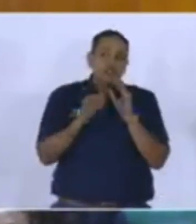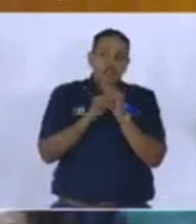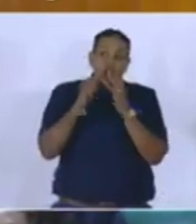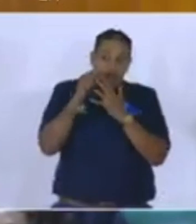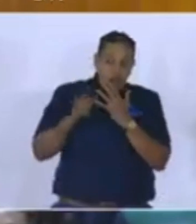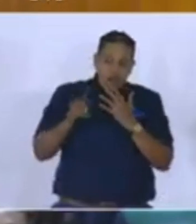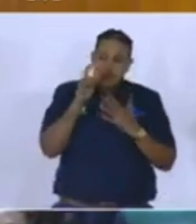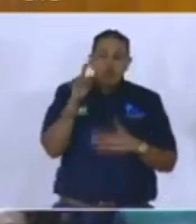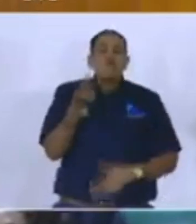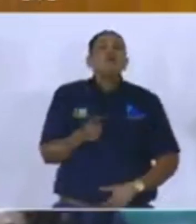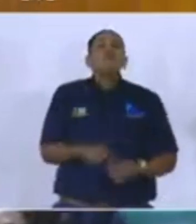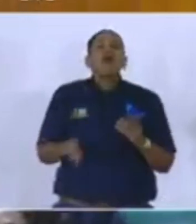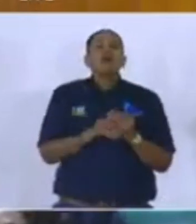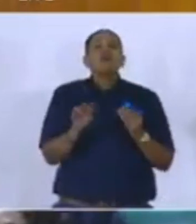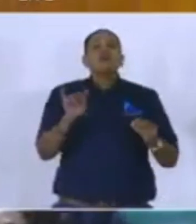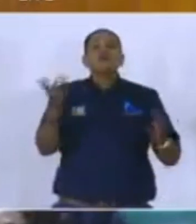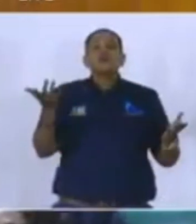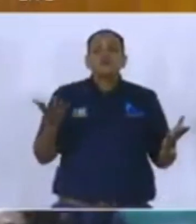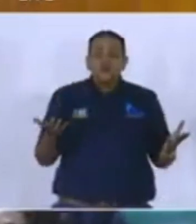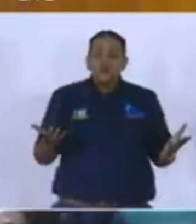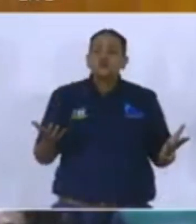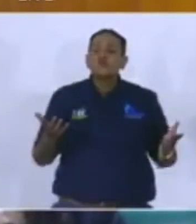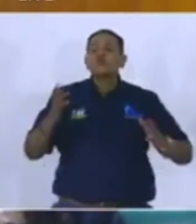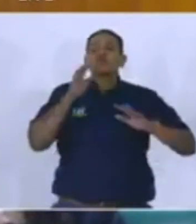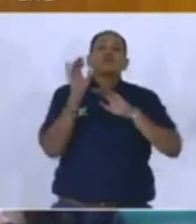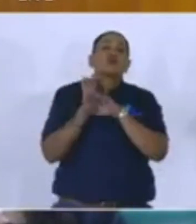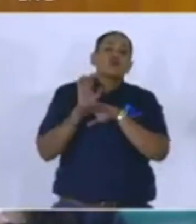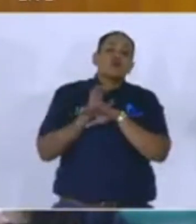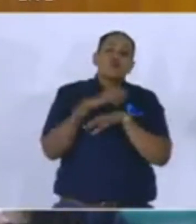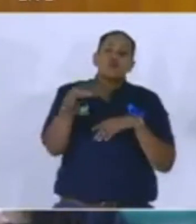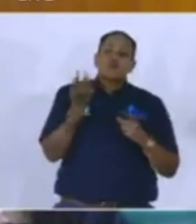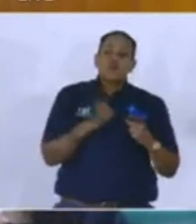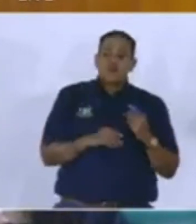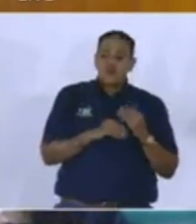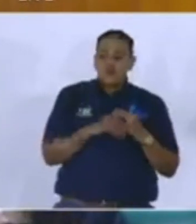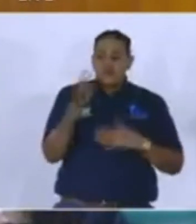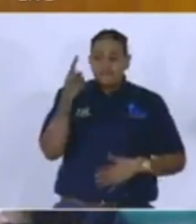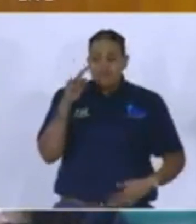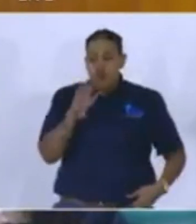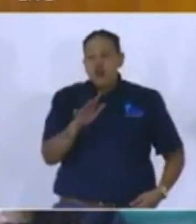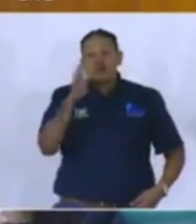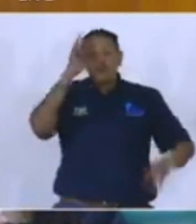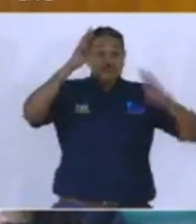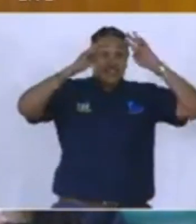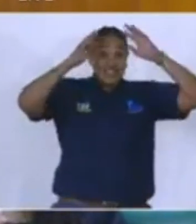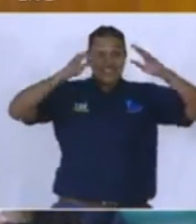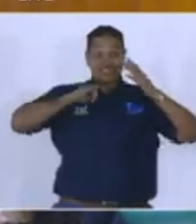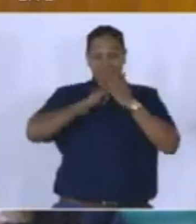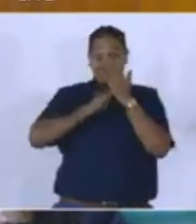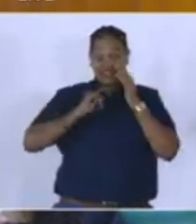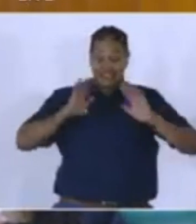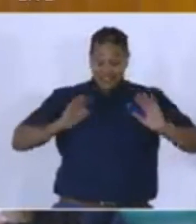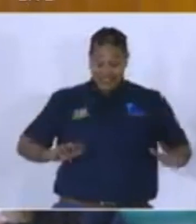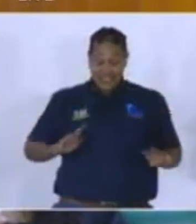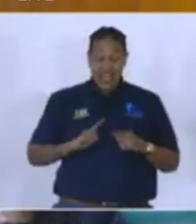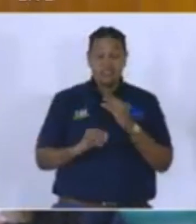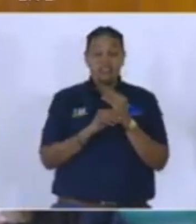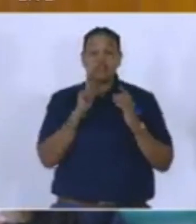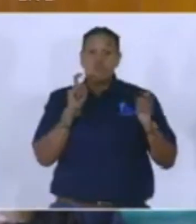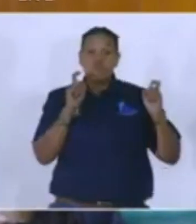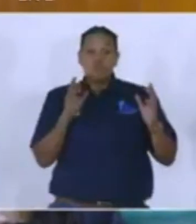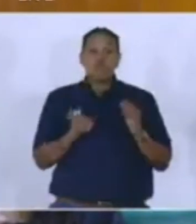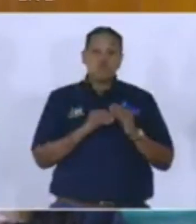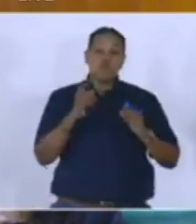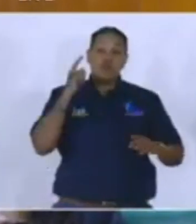forth, but also computers for creative designs, for managing